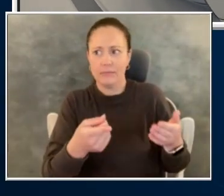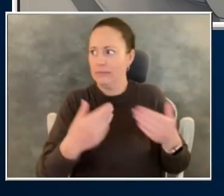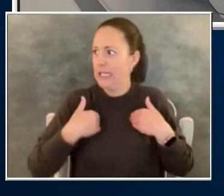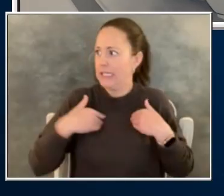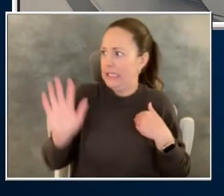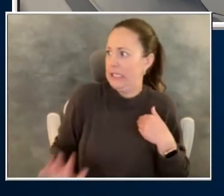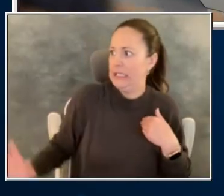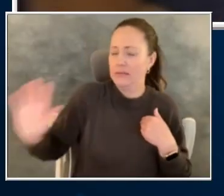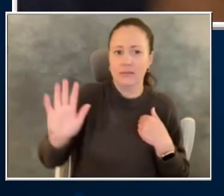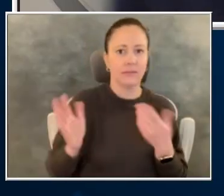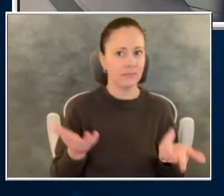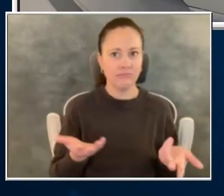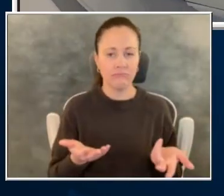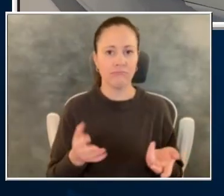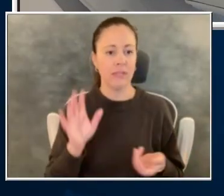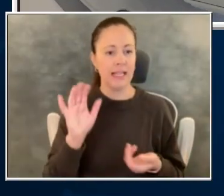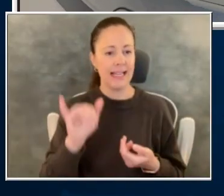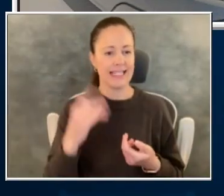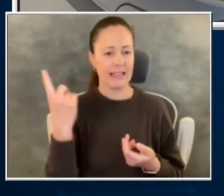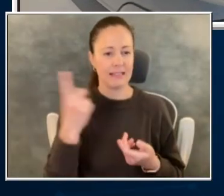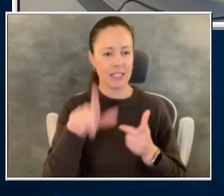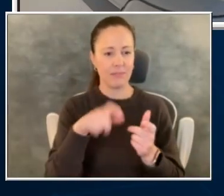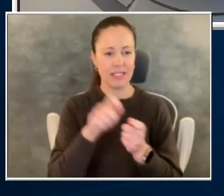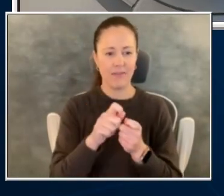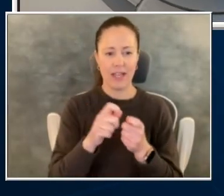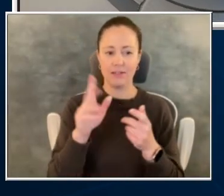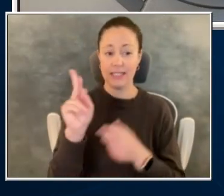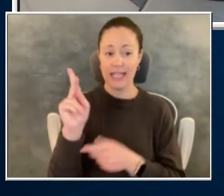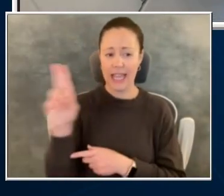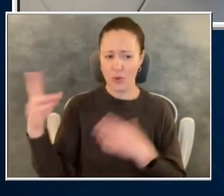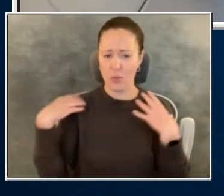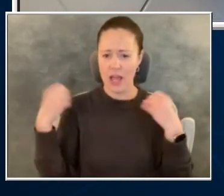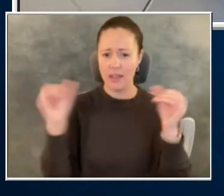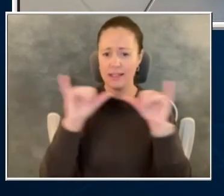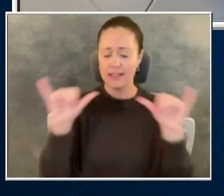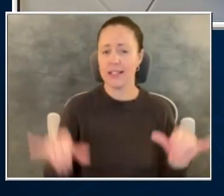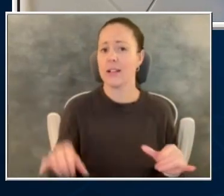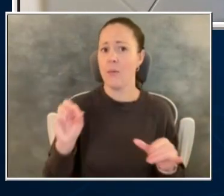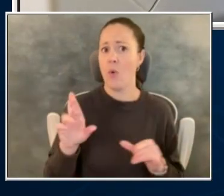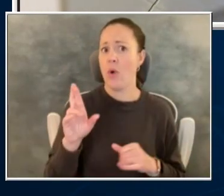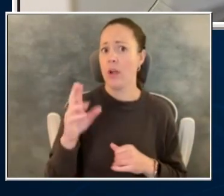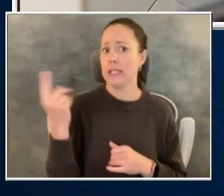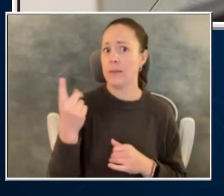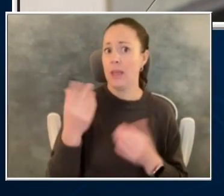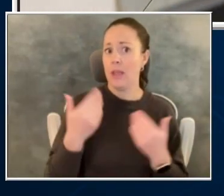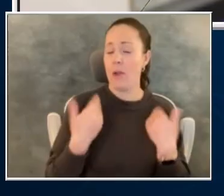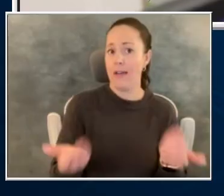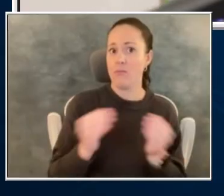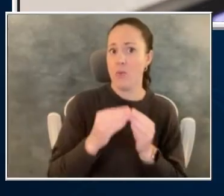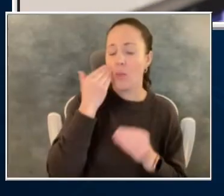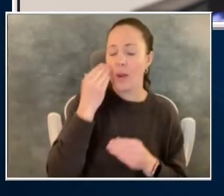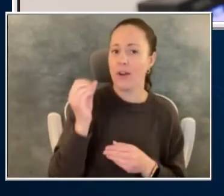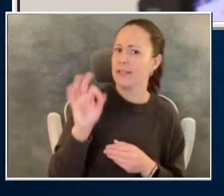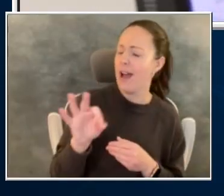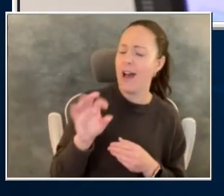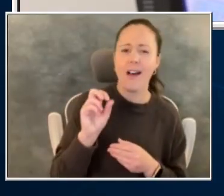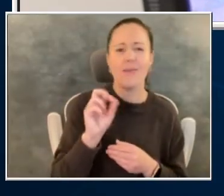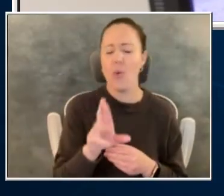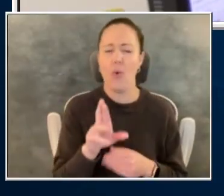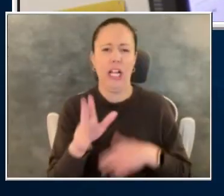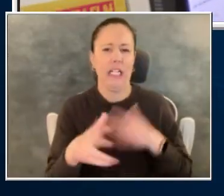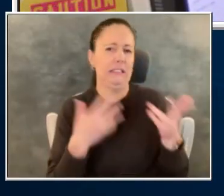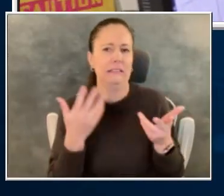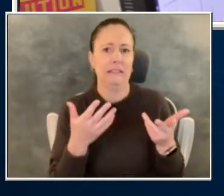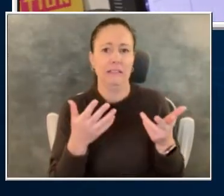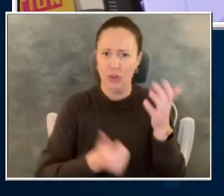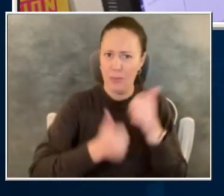this something specific to the health system? Is this something that we have more awareness of because we're within the health system? Why didn't I